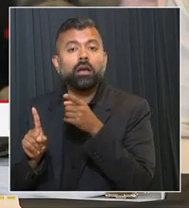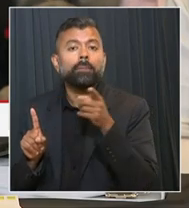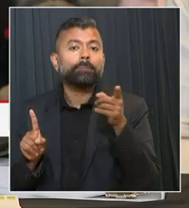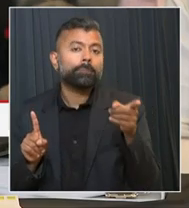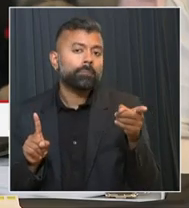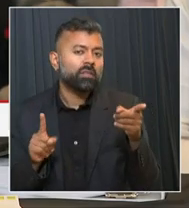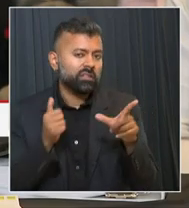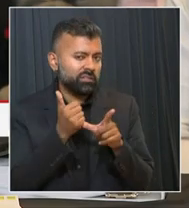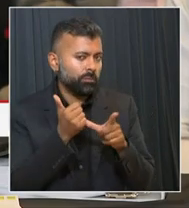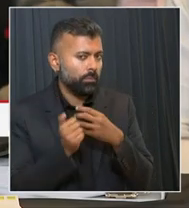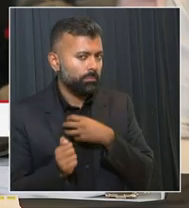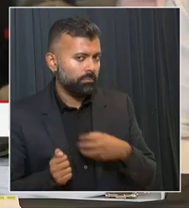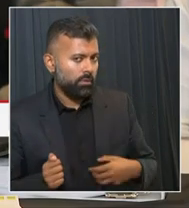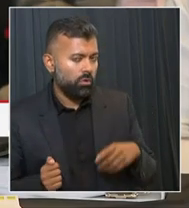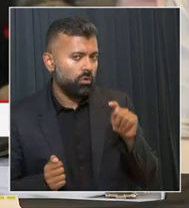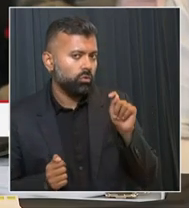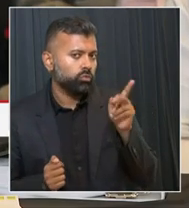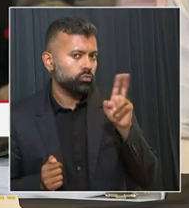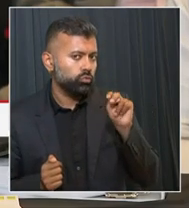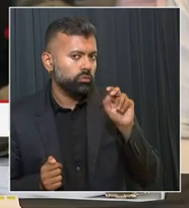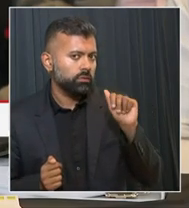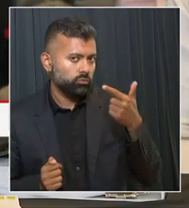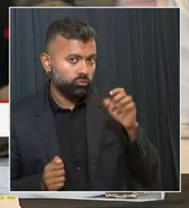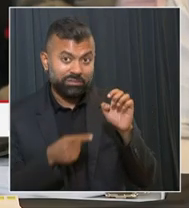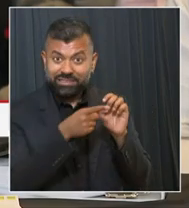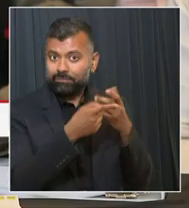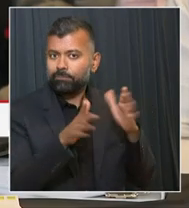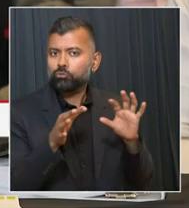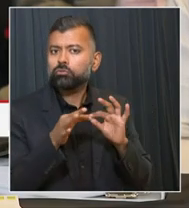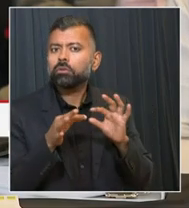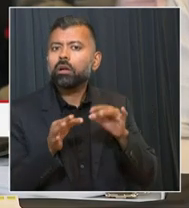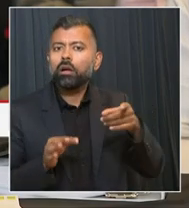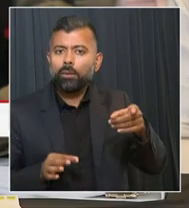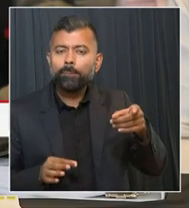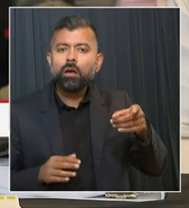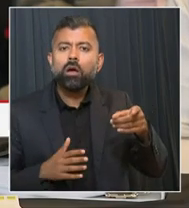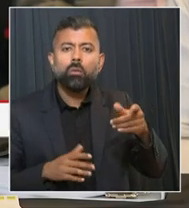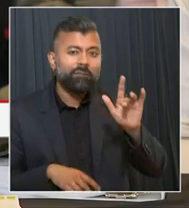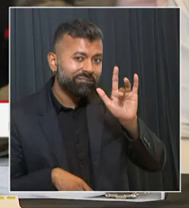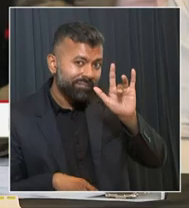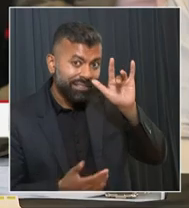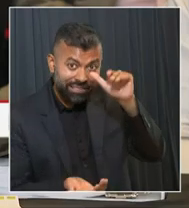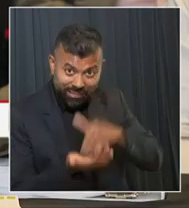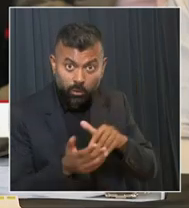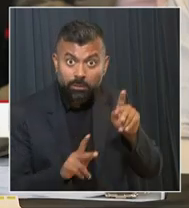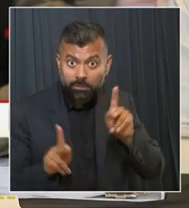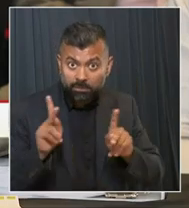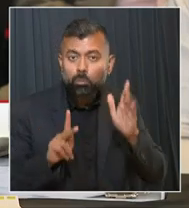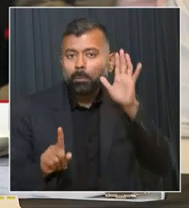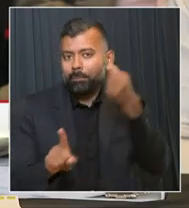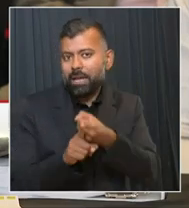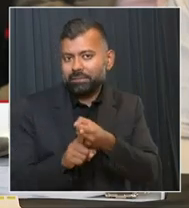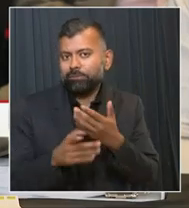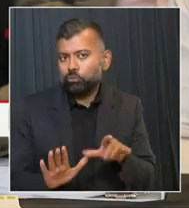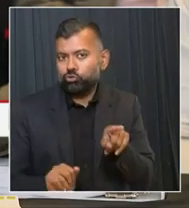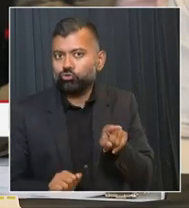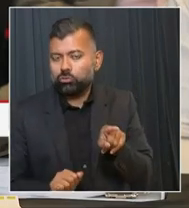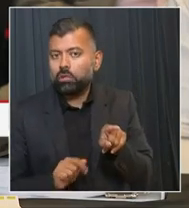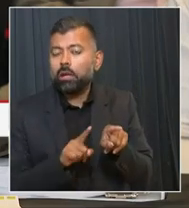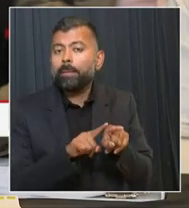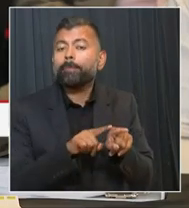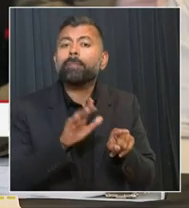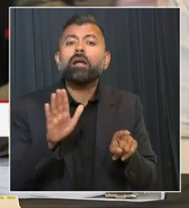people who could be impacted. And there are trade-offs, right? So you ask